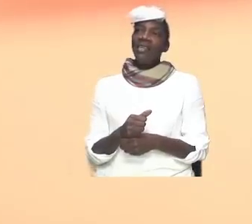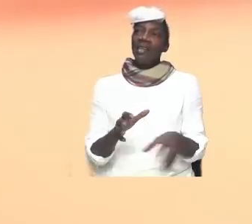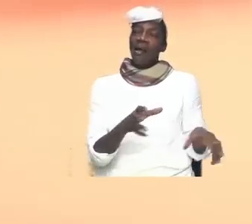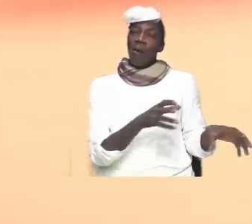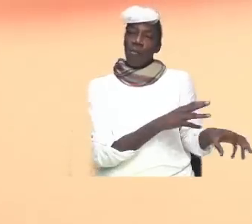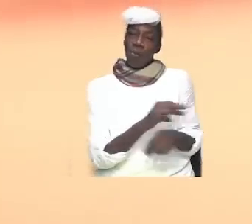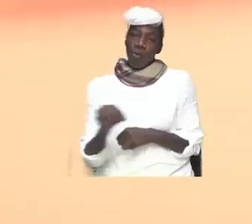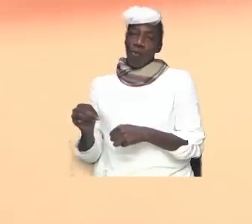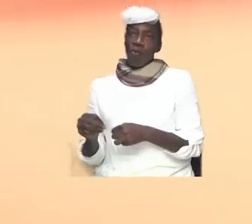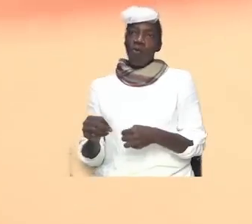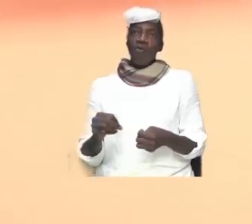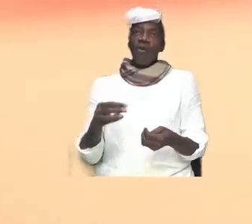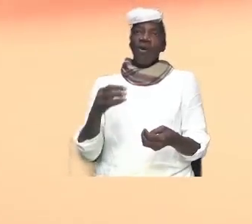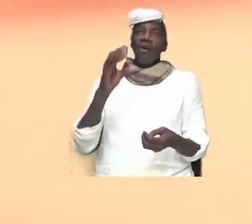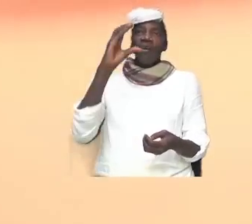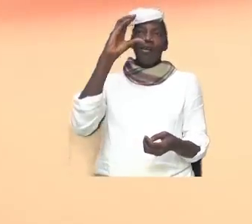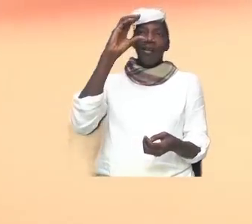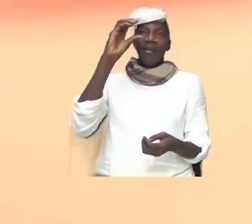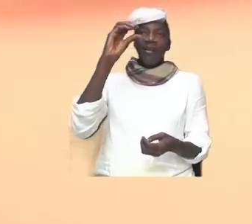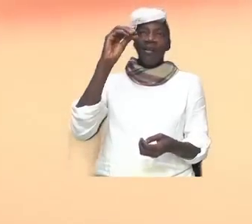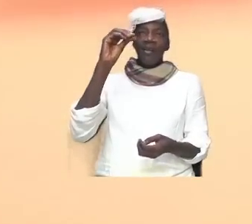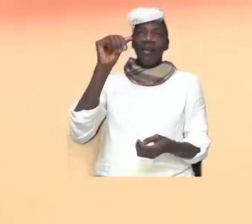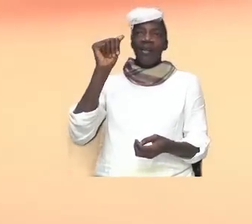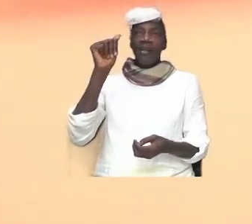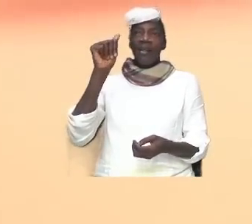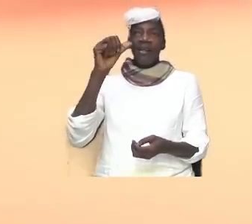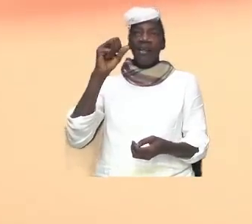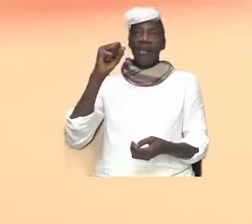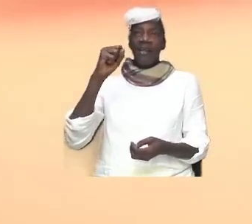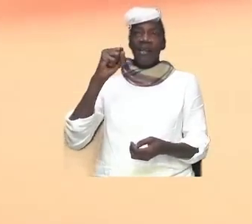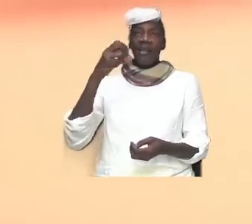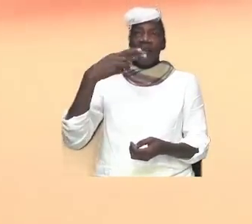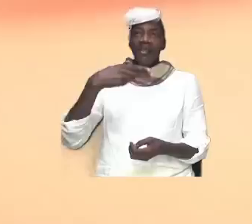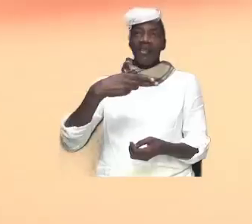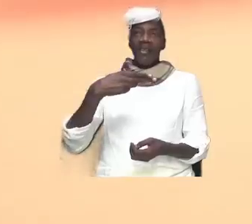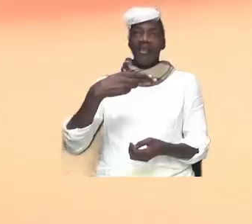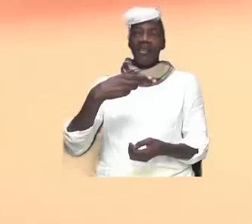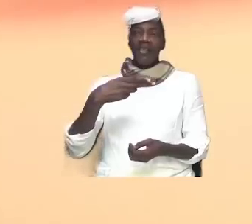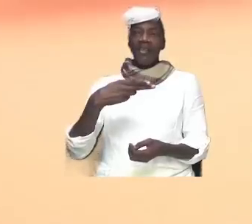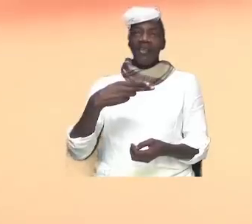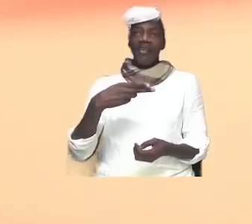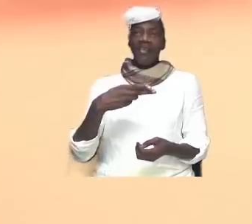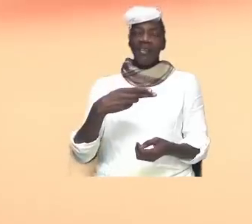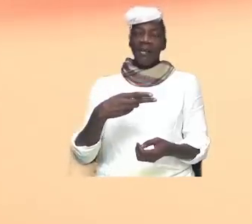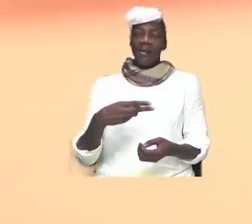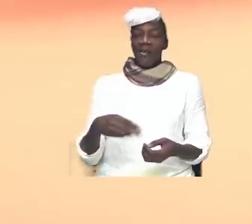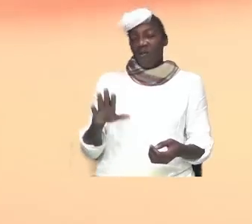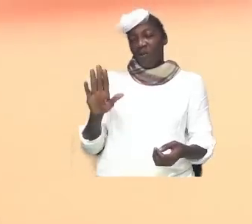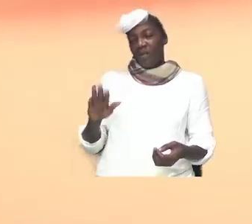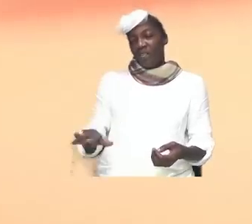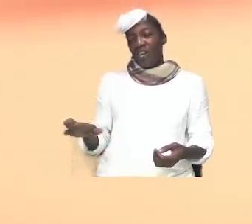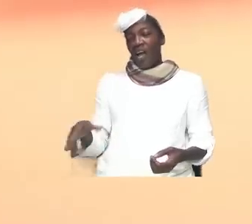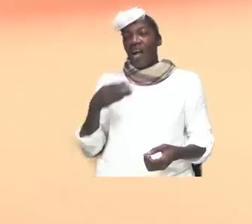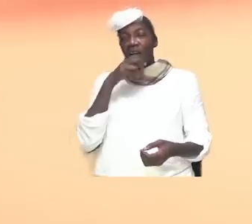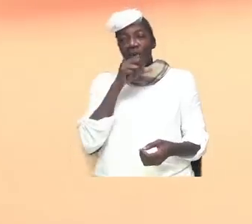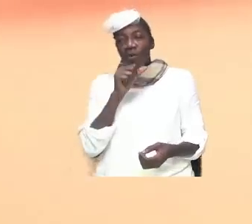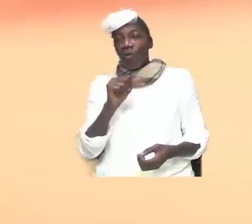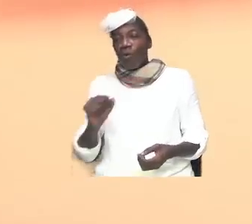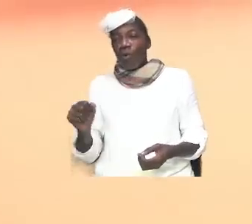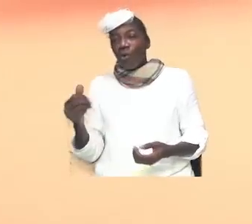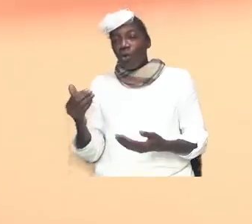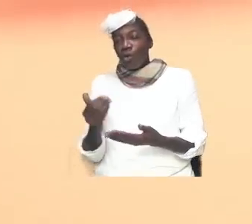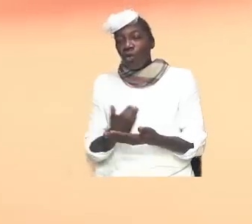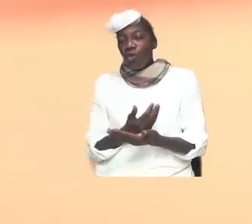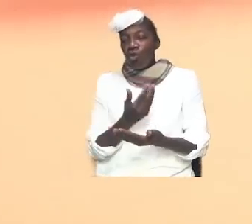cash into something that a child, an elderly person, somebody